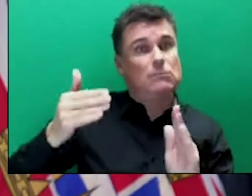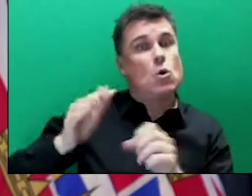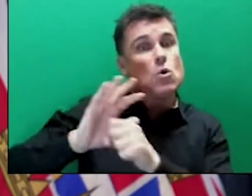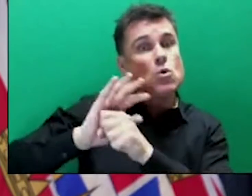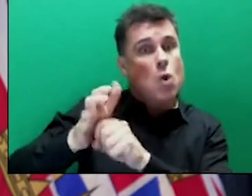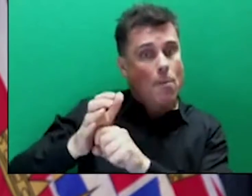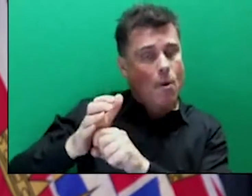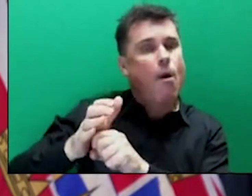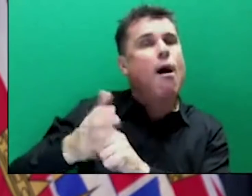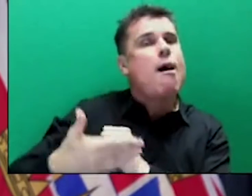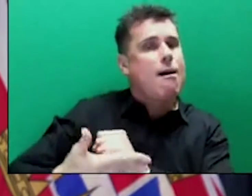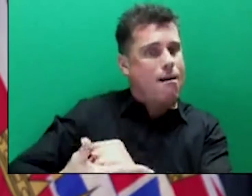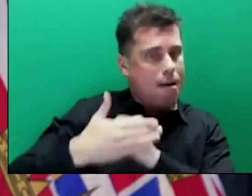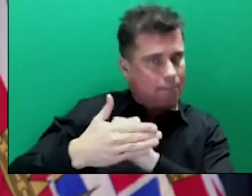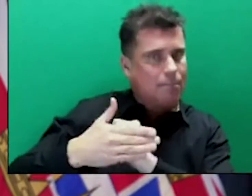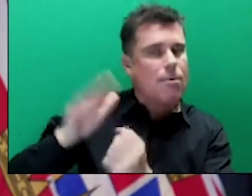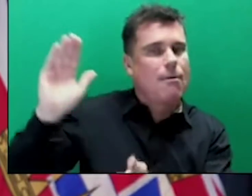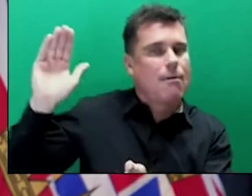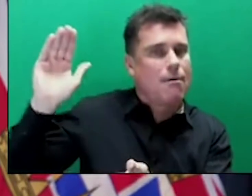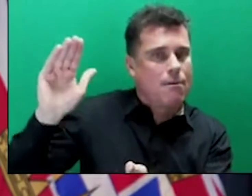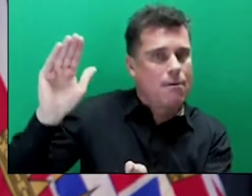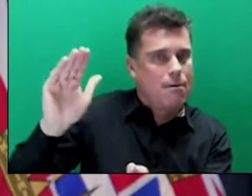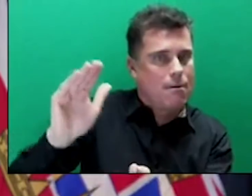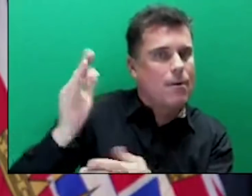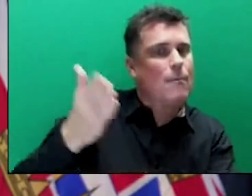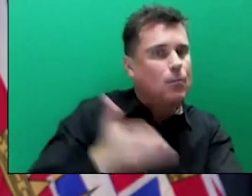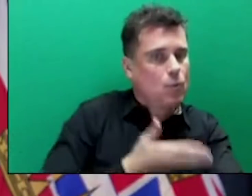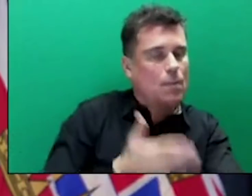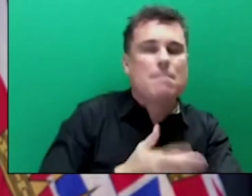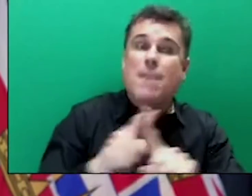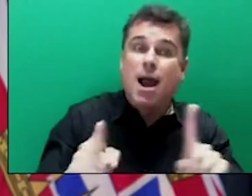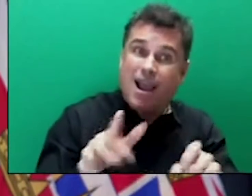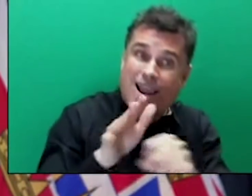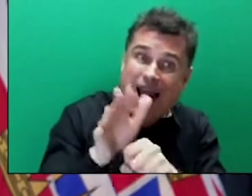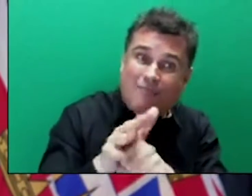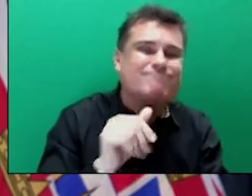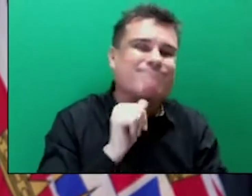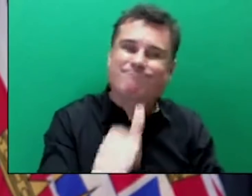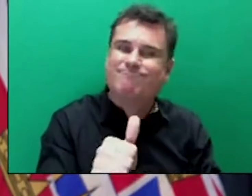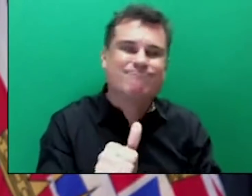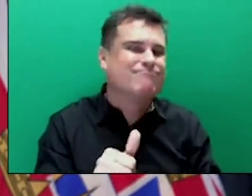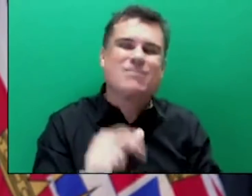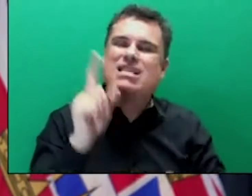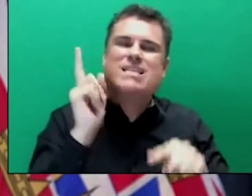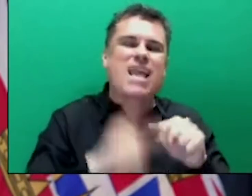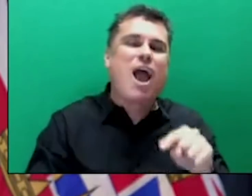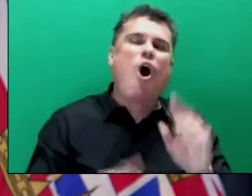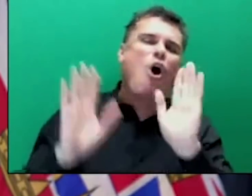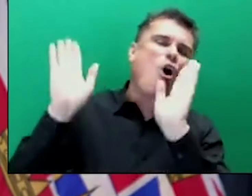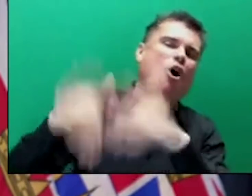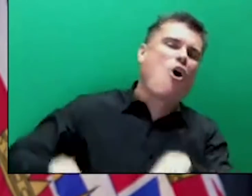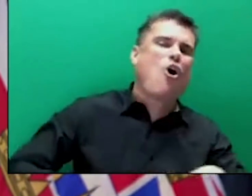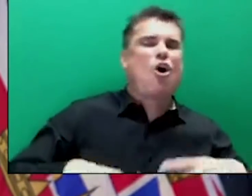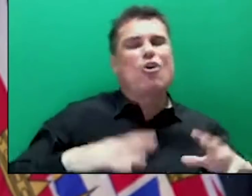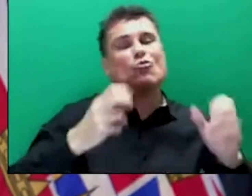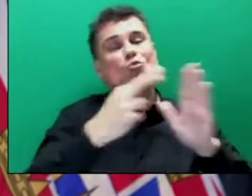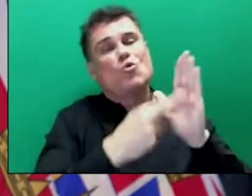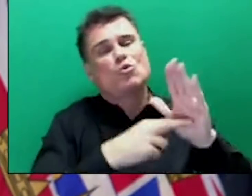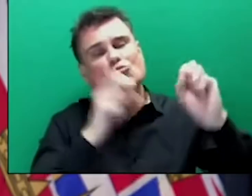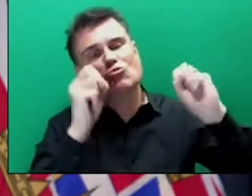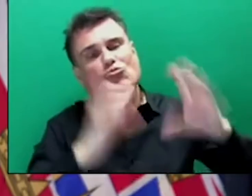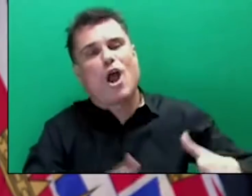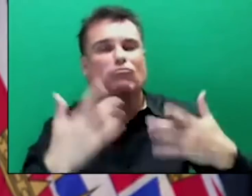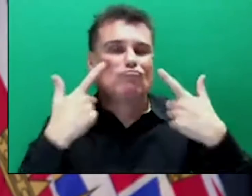place. And very much, the next incubation period would take us to just the week, a few days before the Christmas